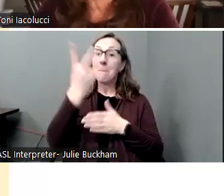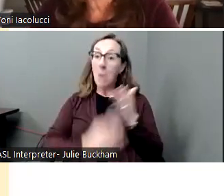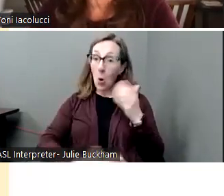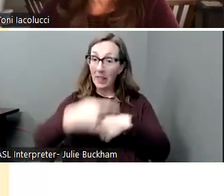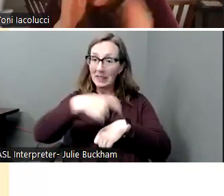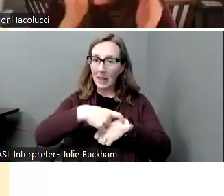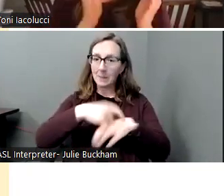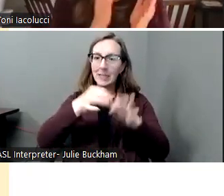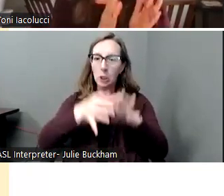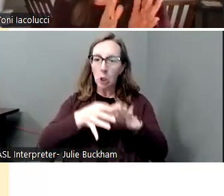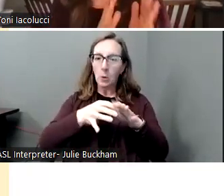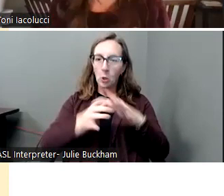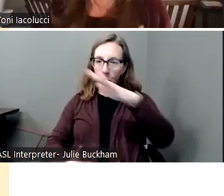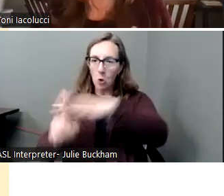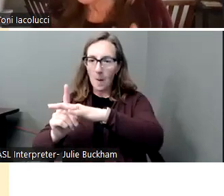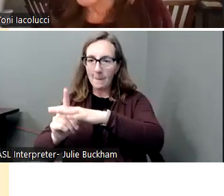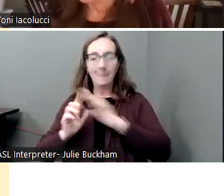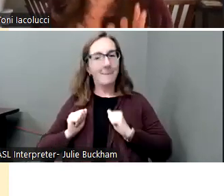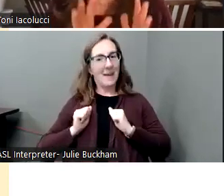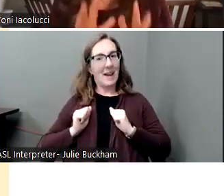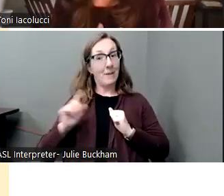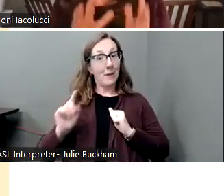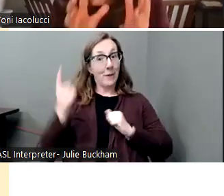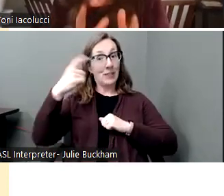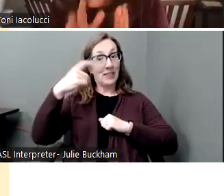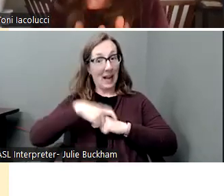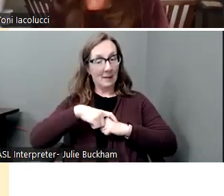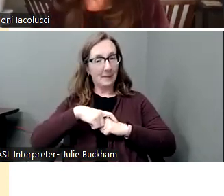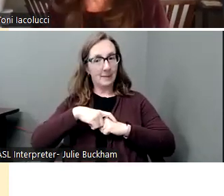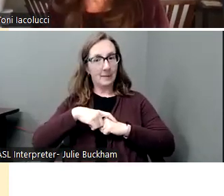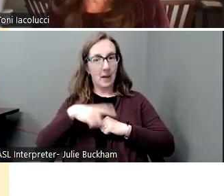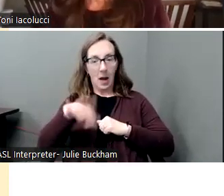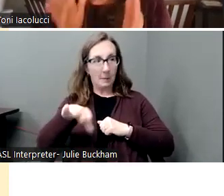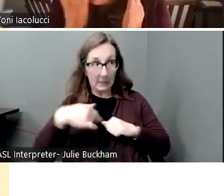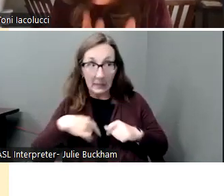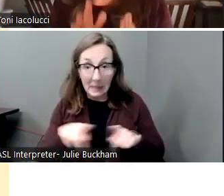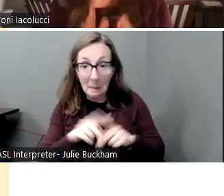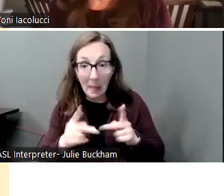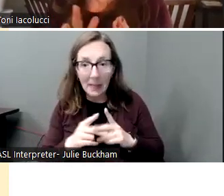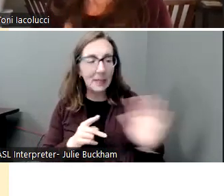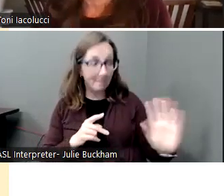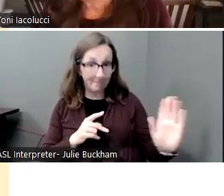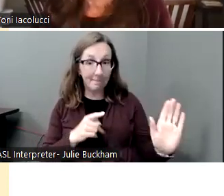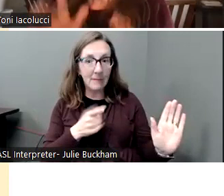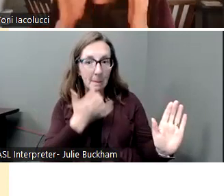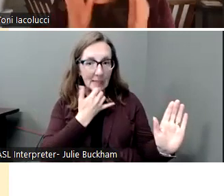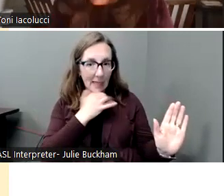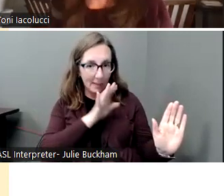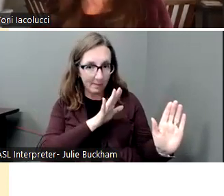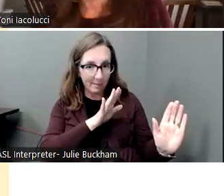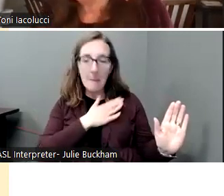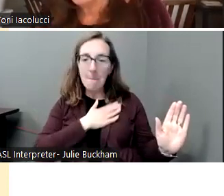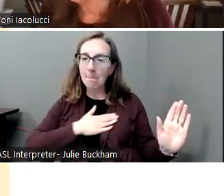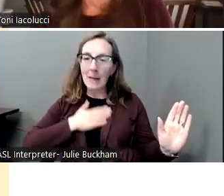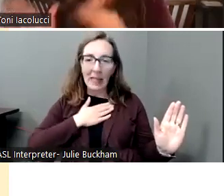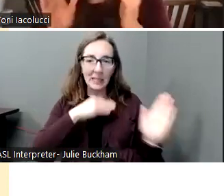language interpreters. And after the first week, I said, I was in the same facility. Okay, you made a mistake. Please put